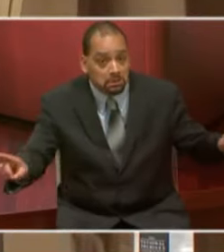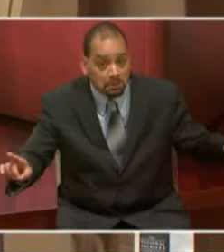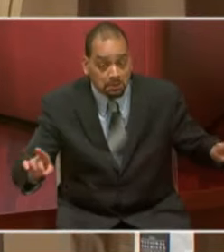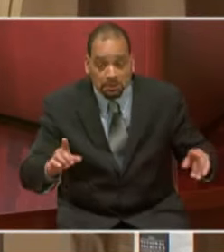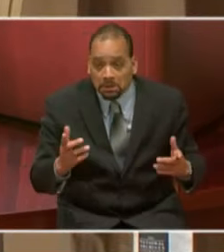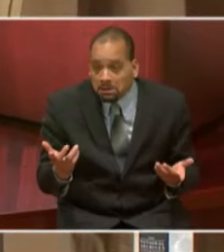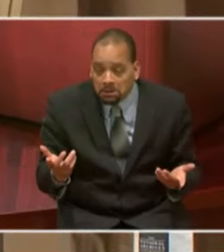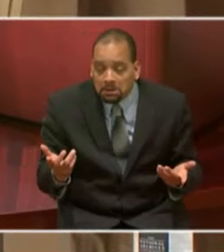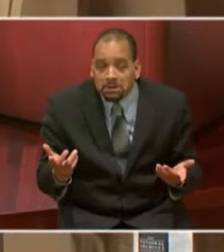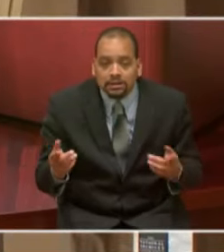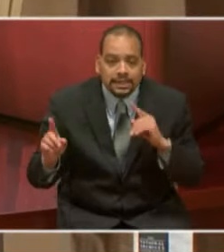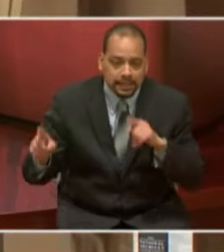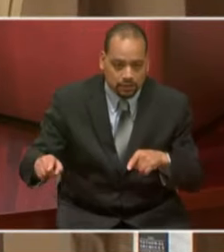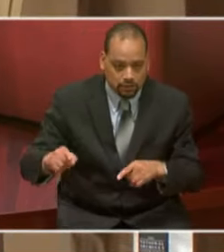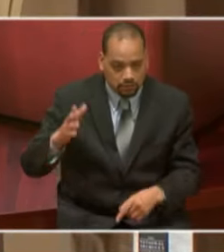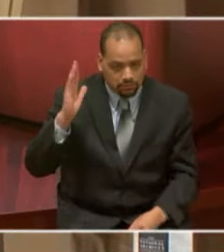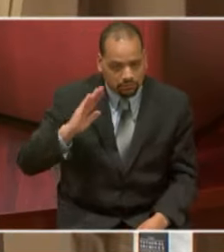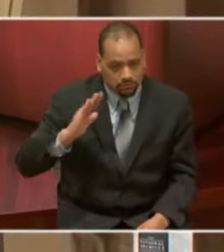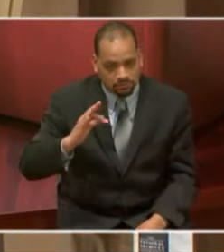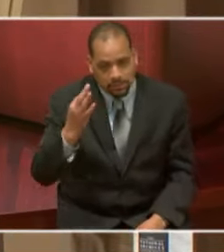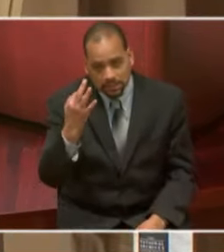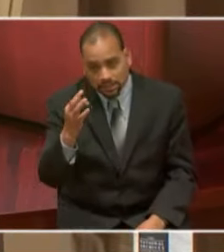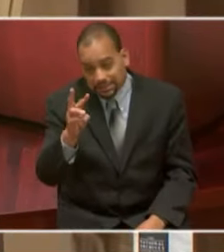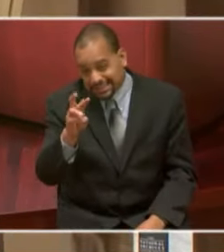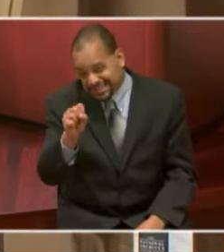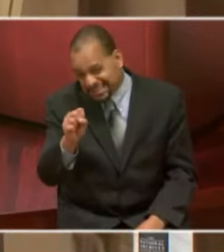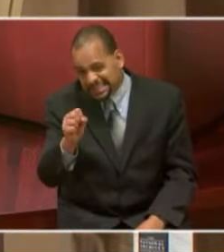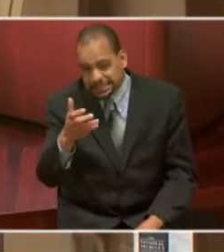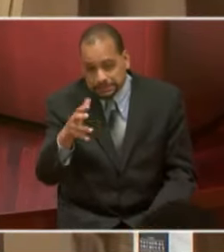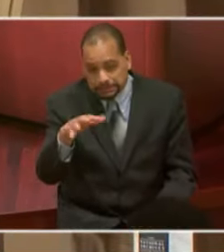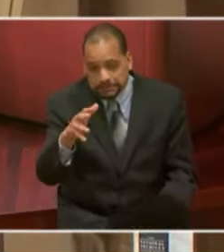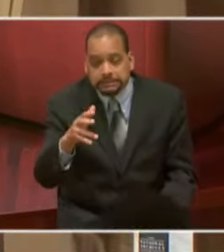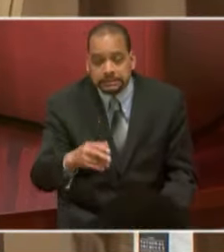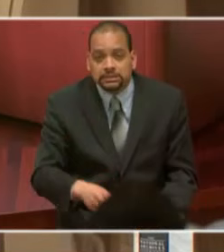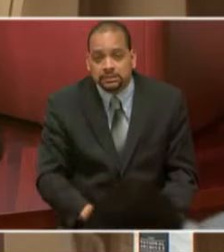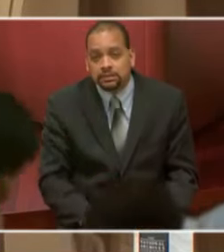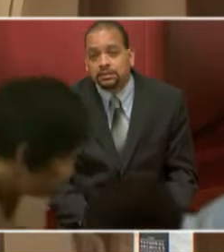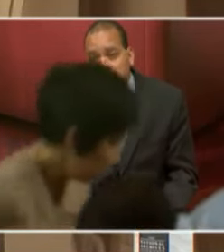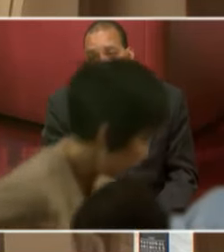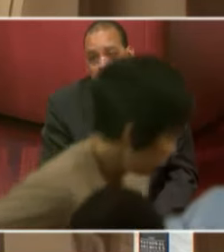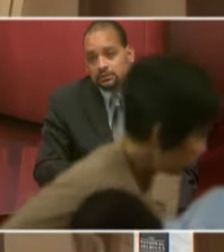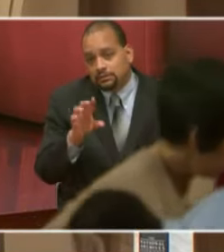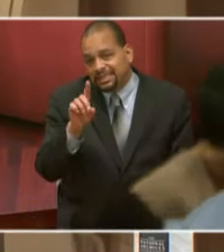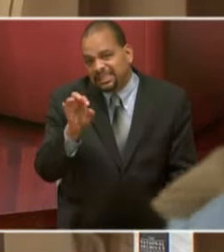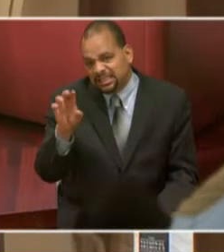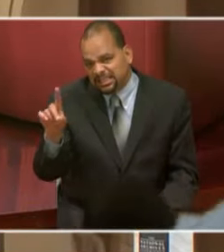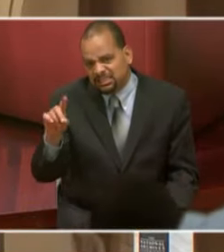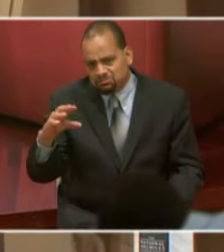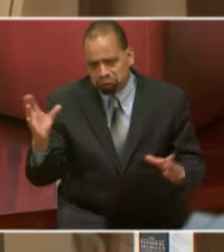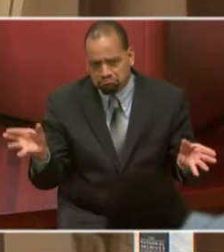believing in the philosophy and the discipline of nonviolence. He was beginning to change.